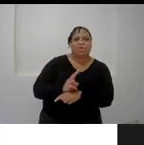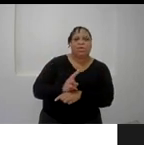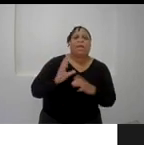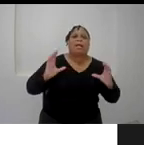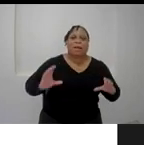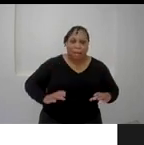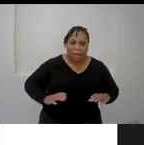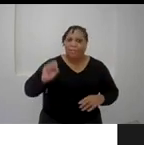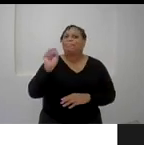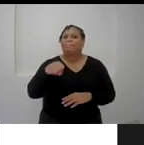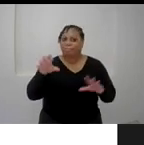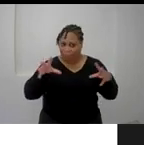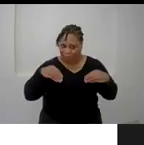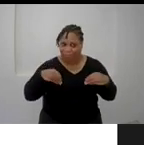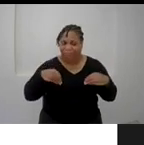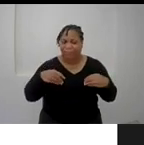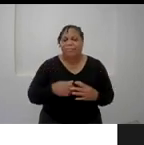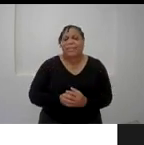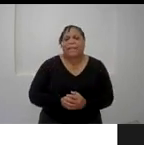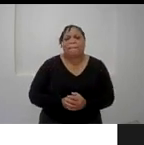is. Fabulous.